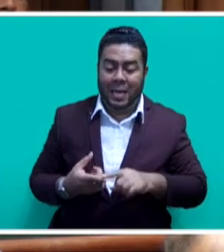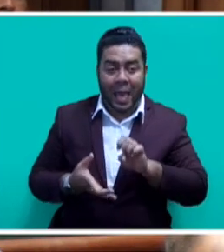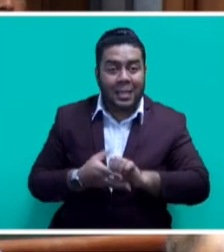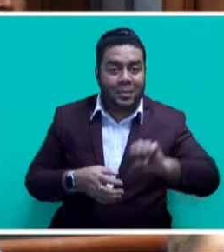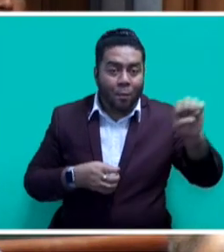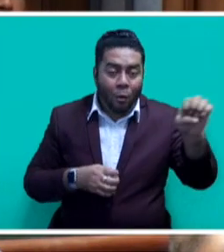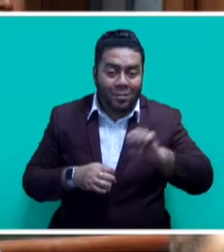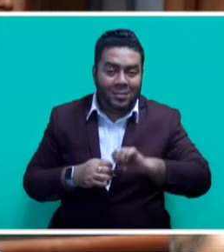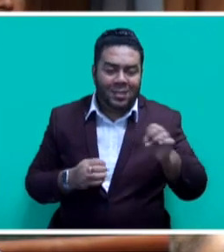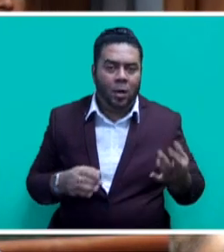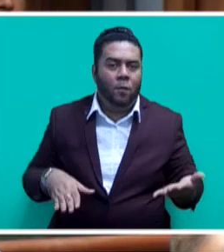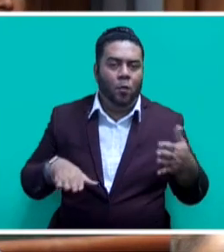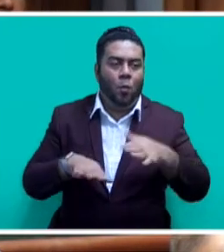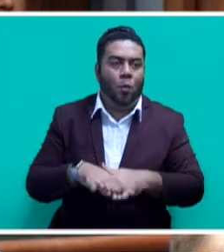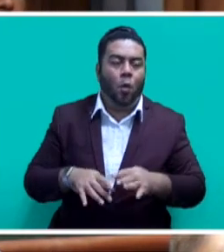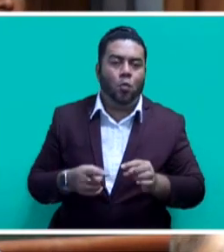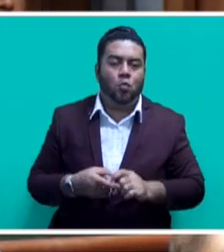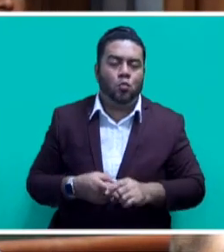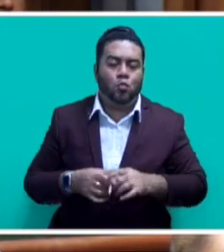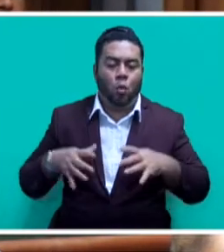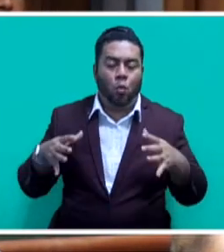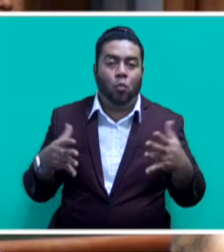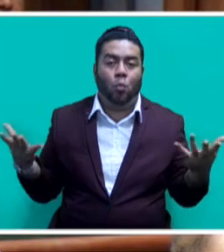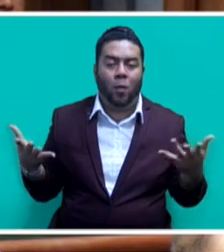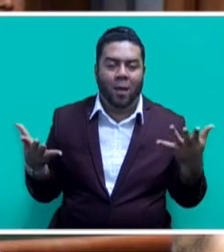and overall growth in the economy.